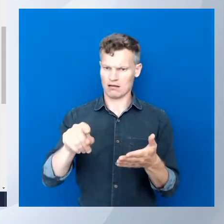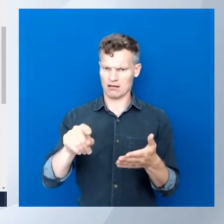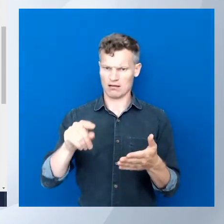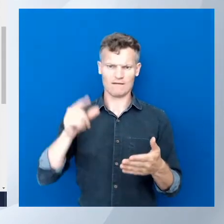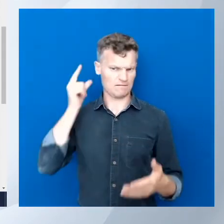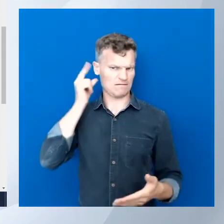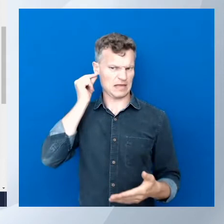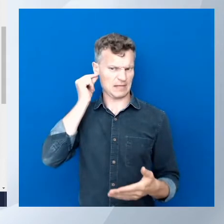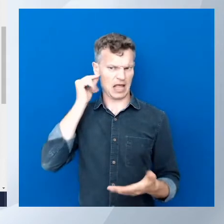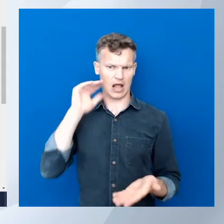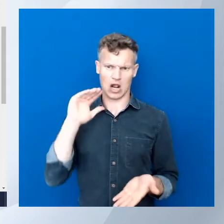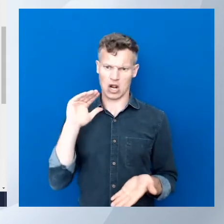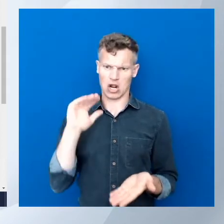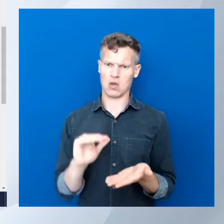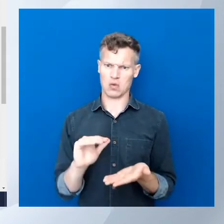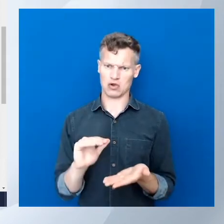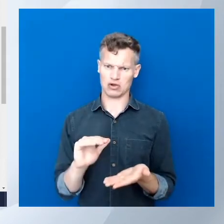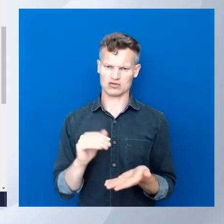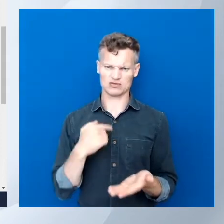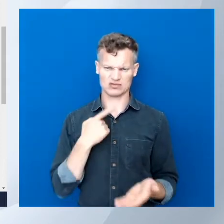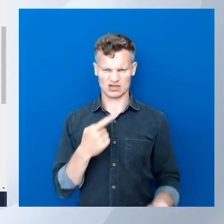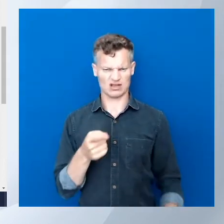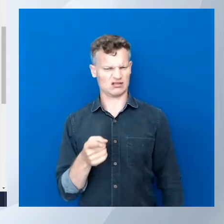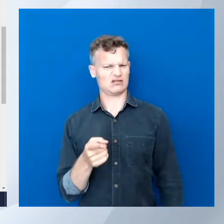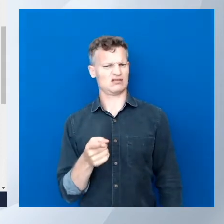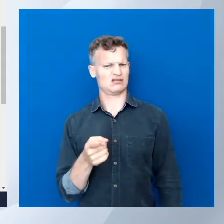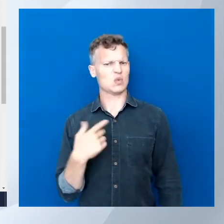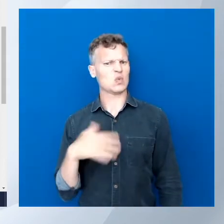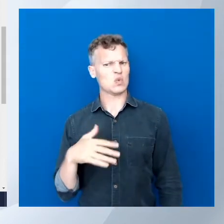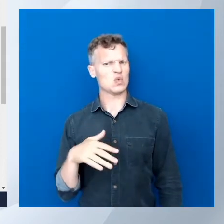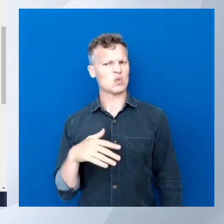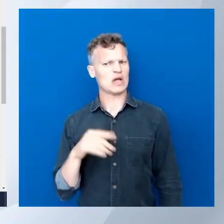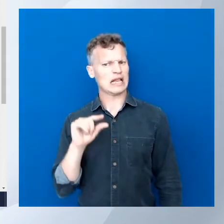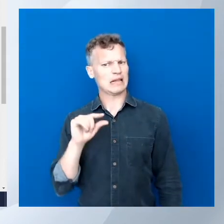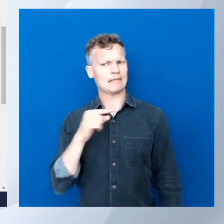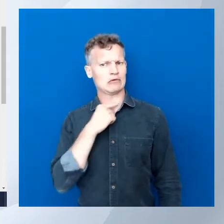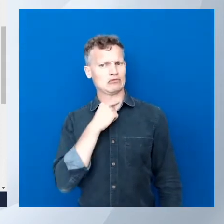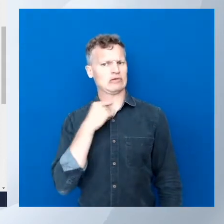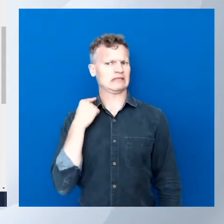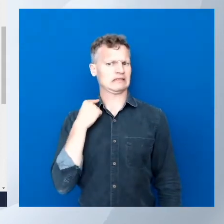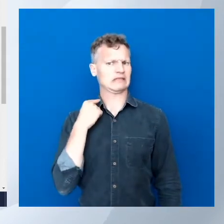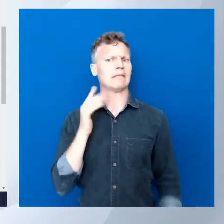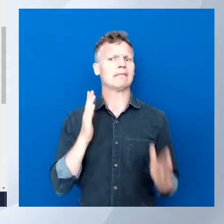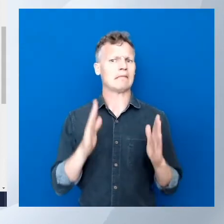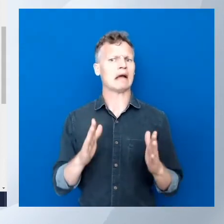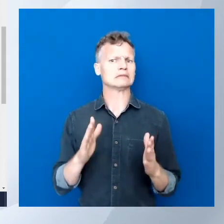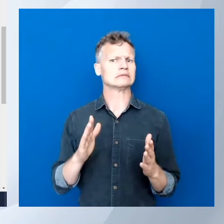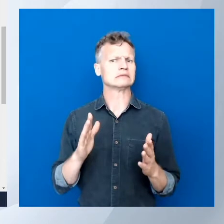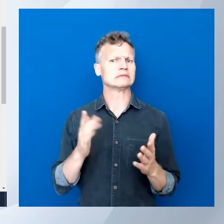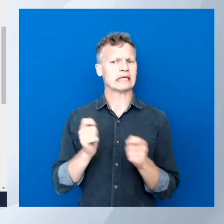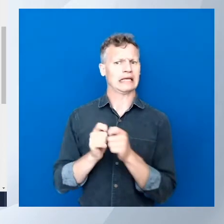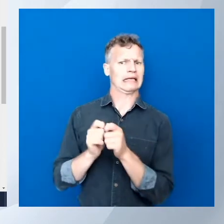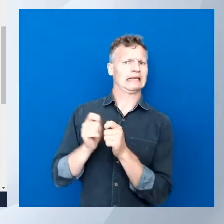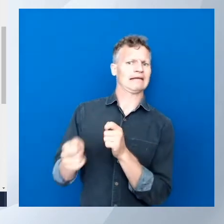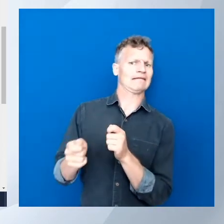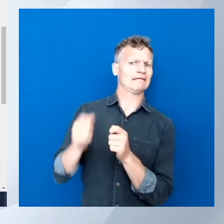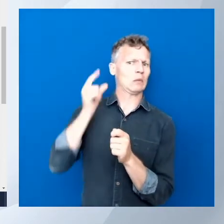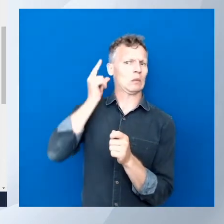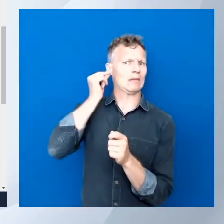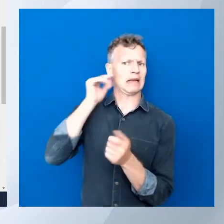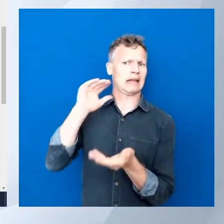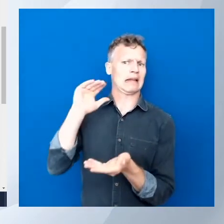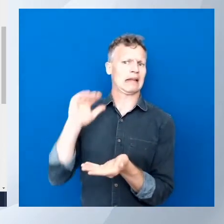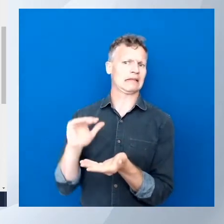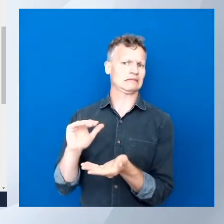And you could say, well, this is a business risk. We should give out less credit card to female users, but that's actually